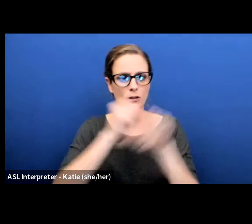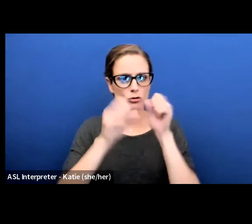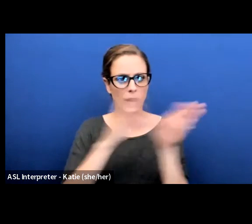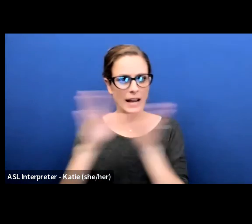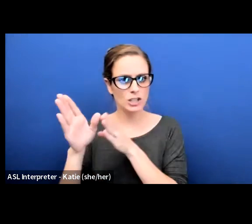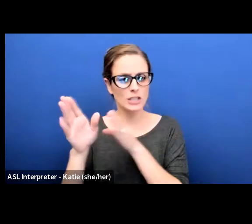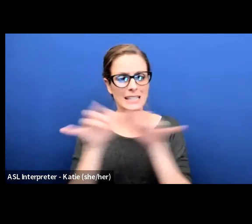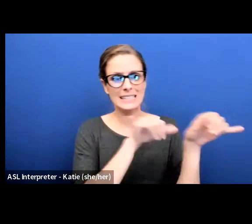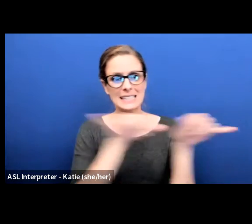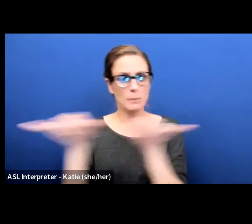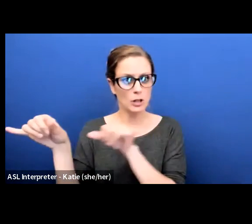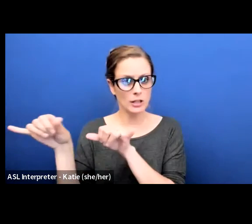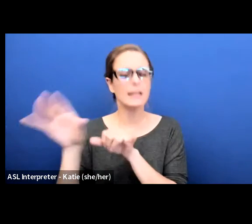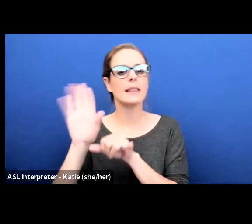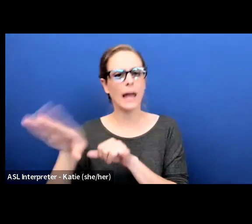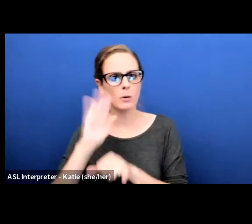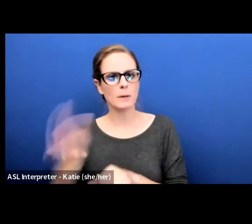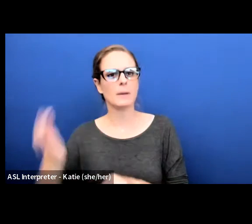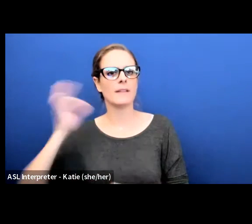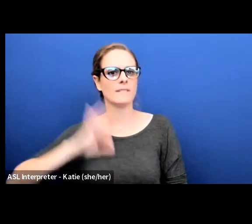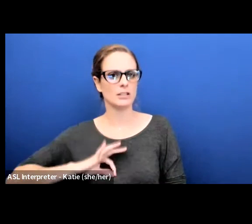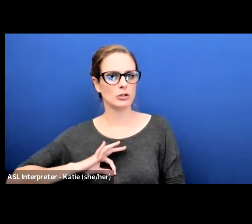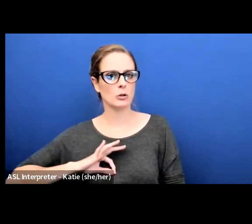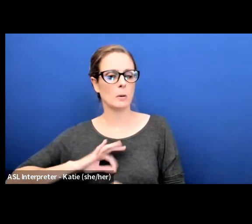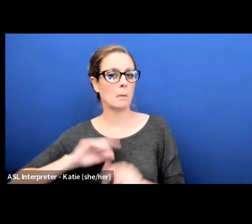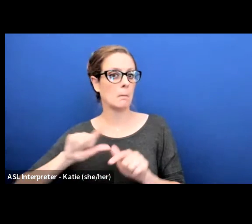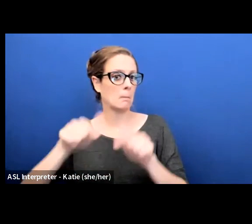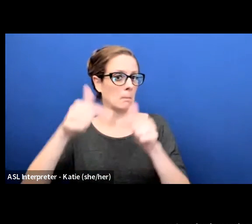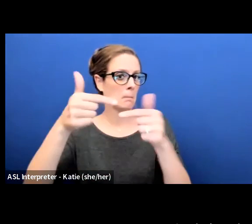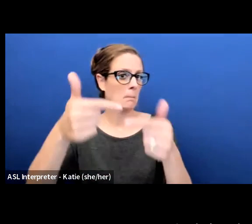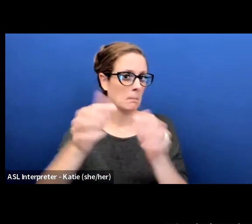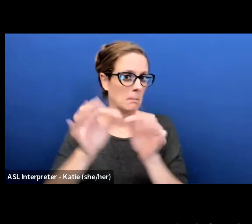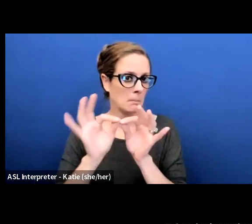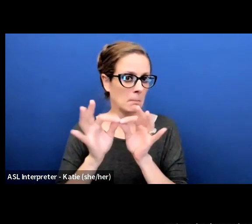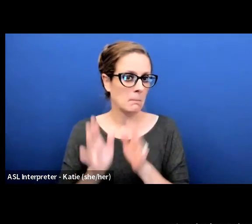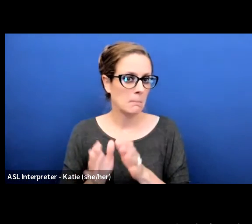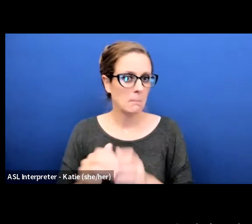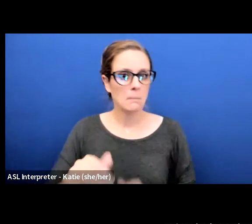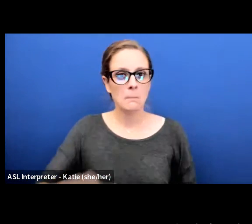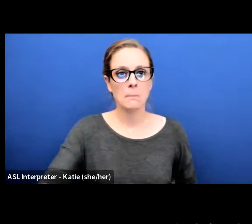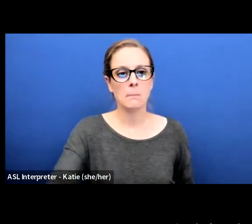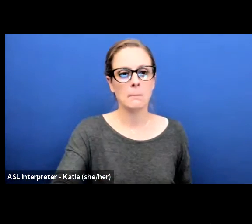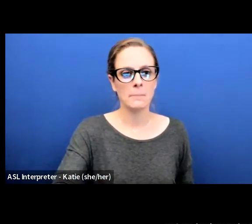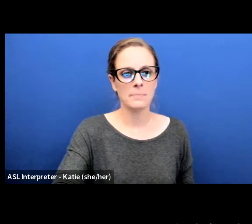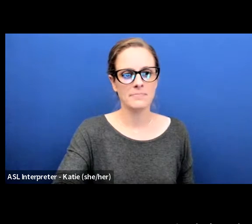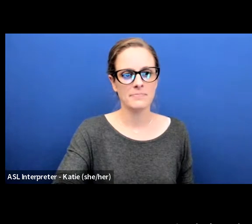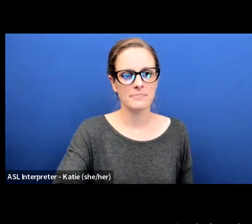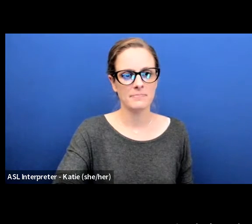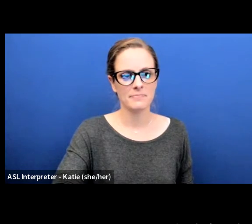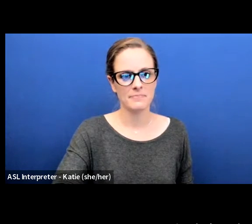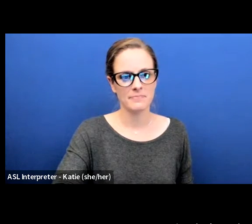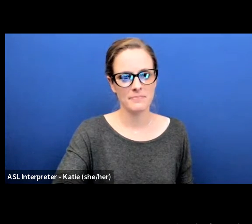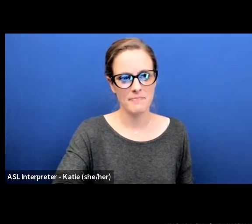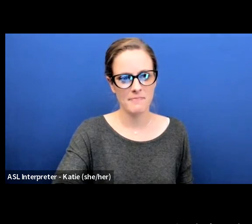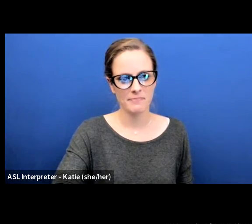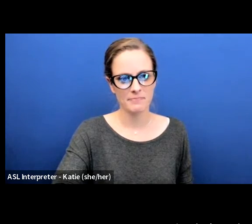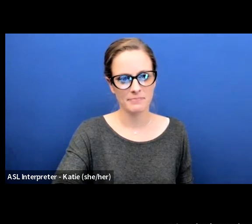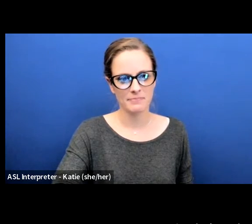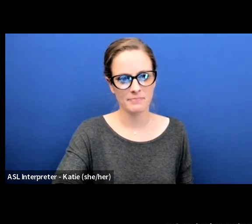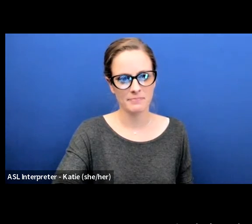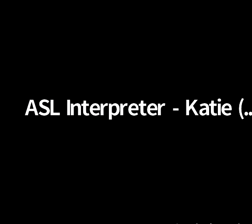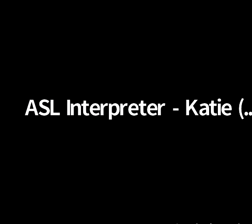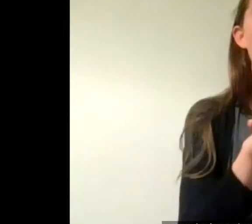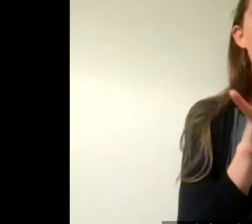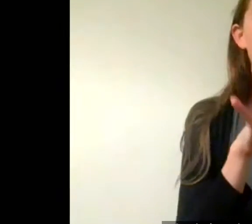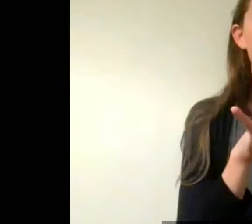beneficial. I don't know Thanks. if other groups had that difficulty. Thanks, Gary. That's helpful. I think I see